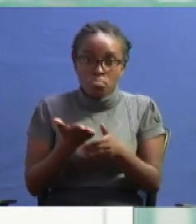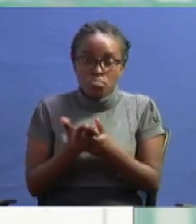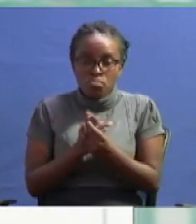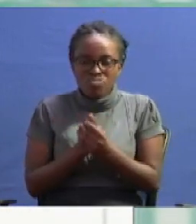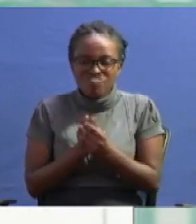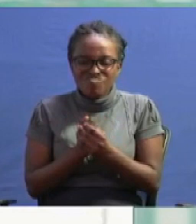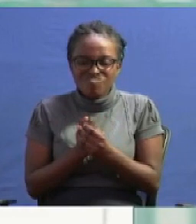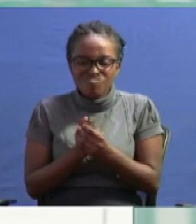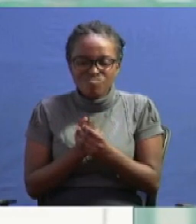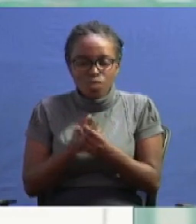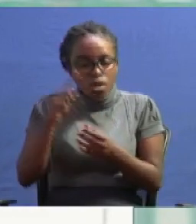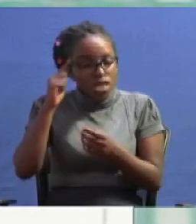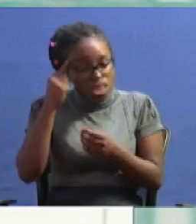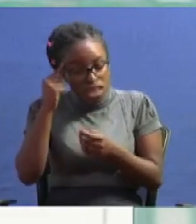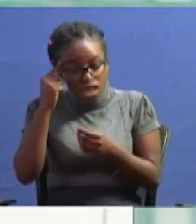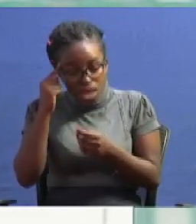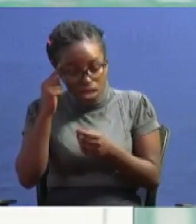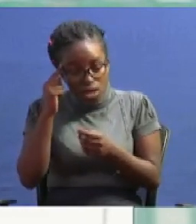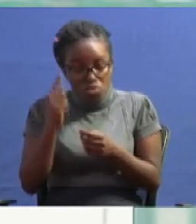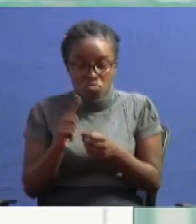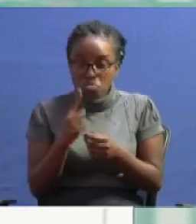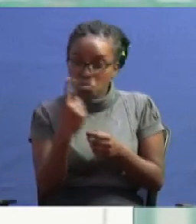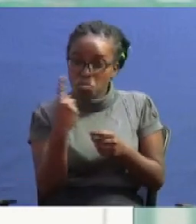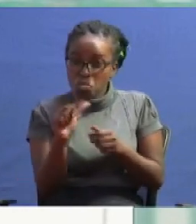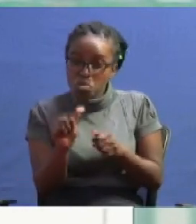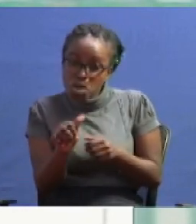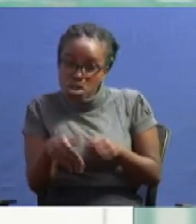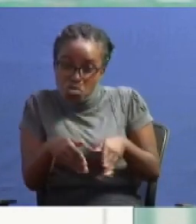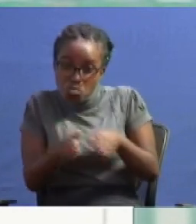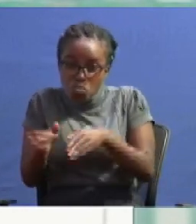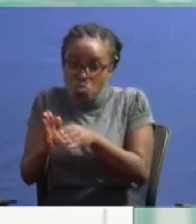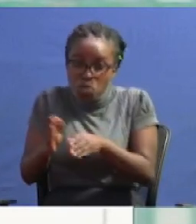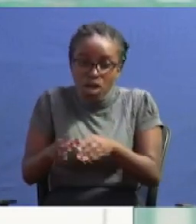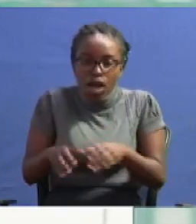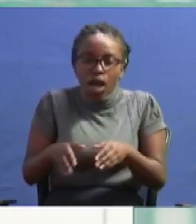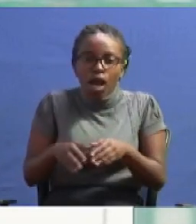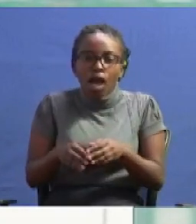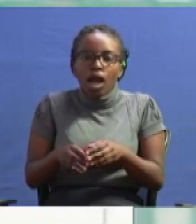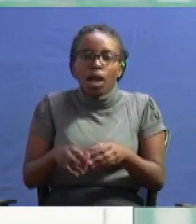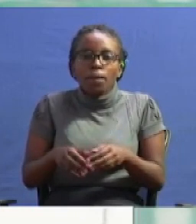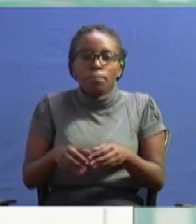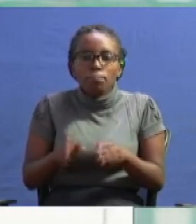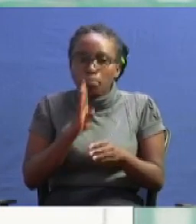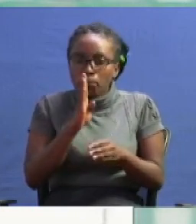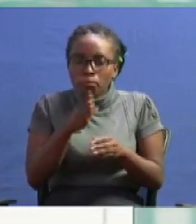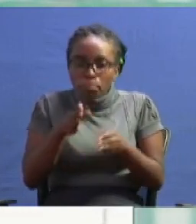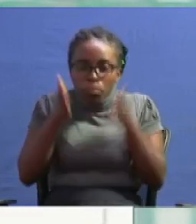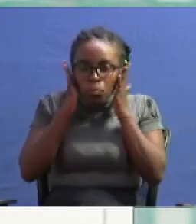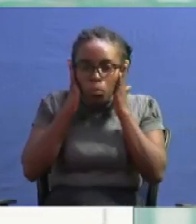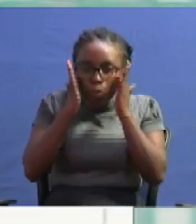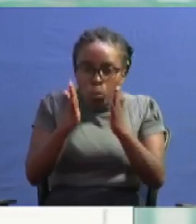We tend to think that the only way you can be involved in politics is actively. You can actually be involved in politics